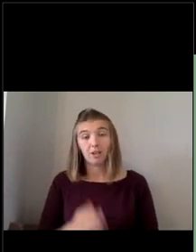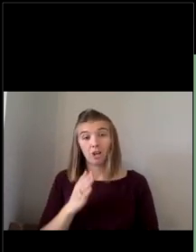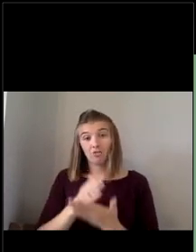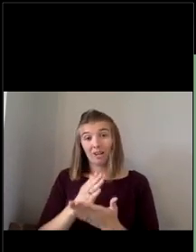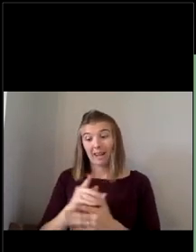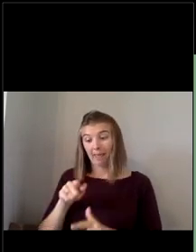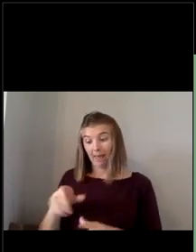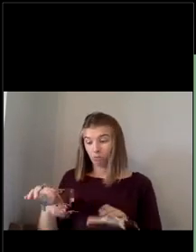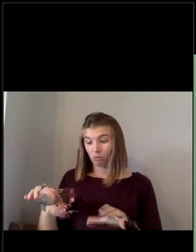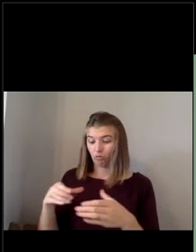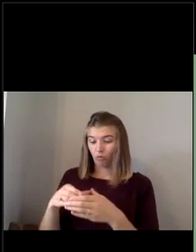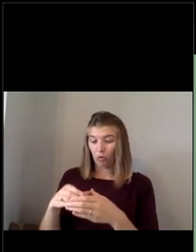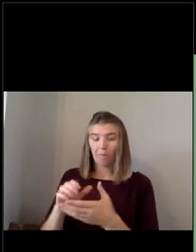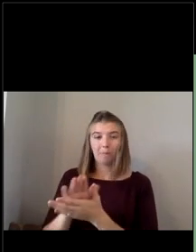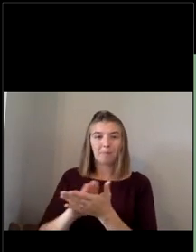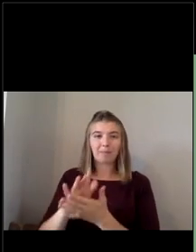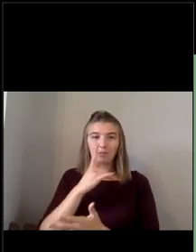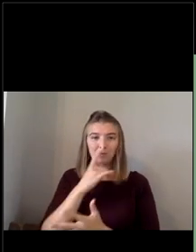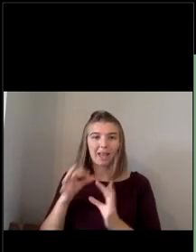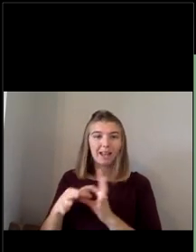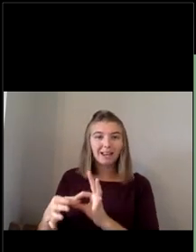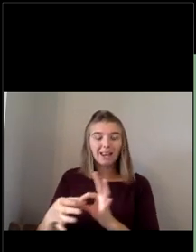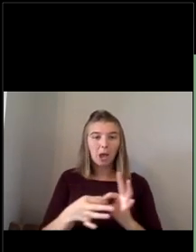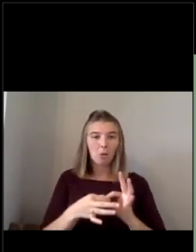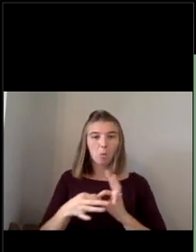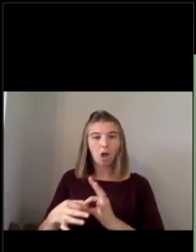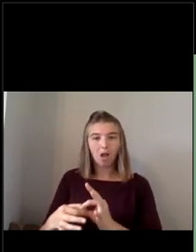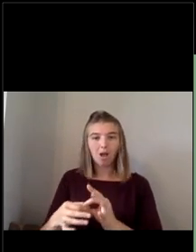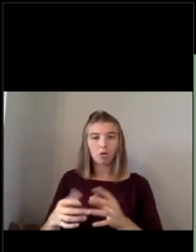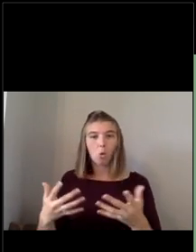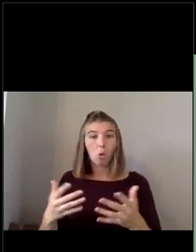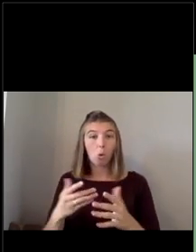same contracts in other universities and institutions as well.